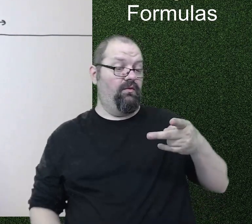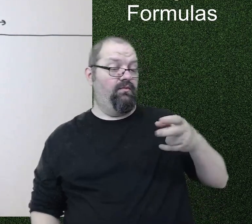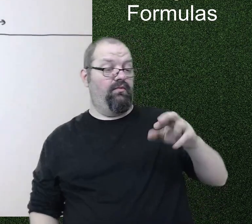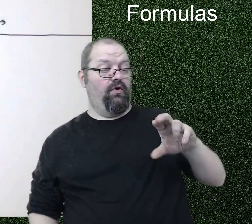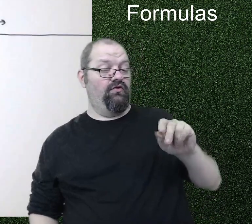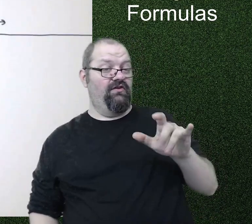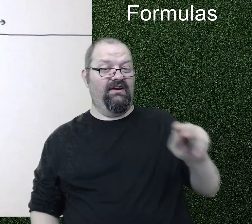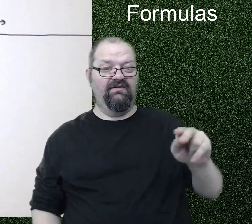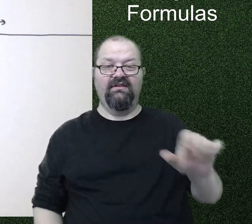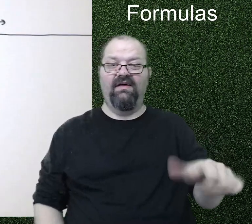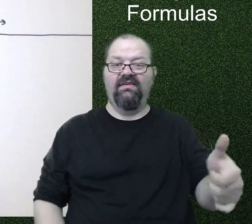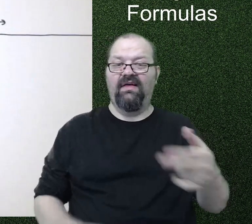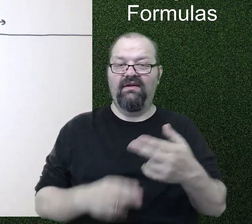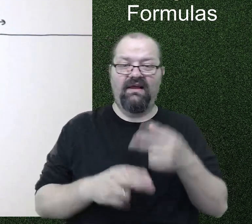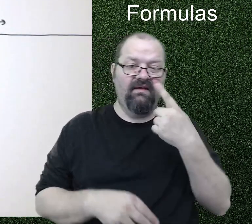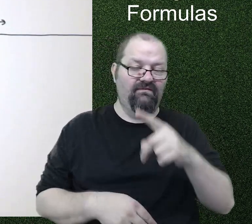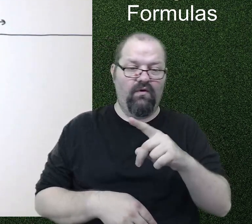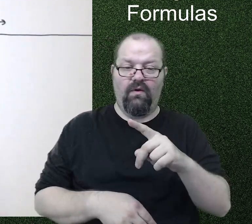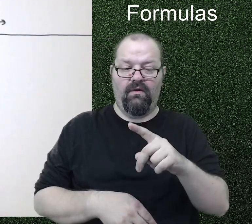component.